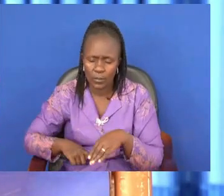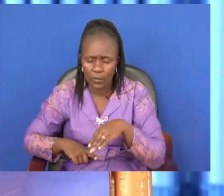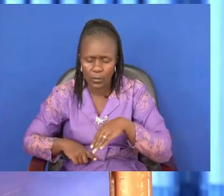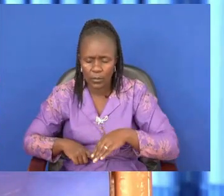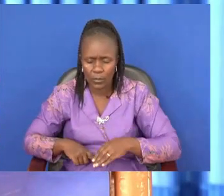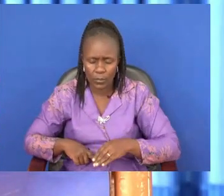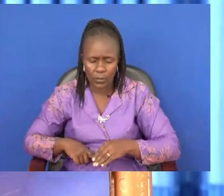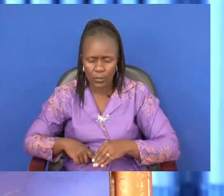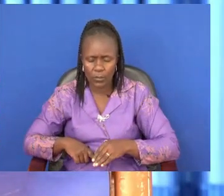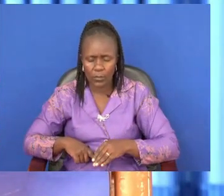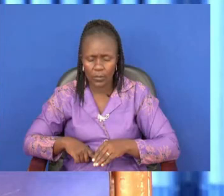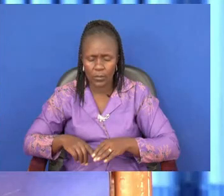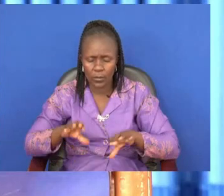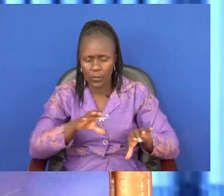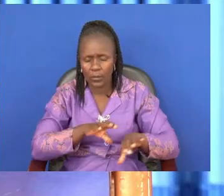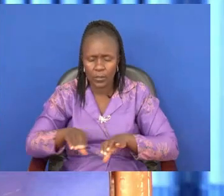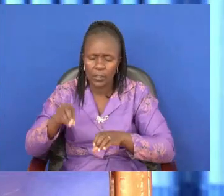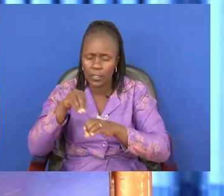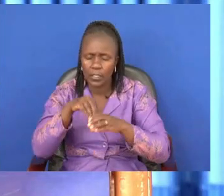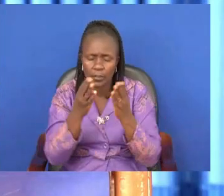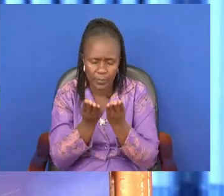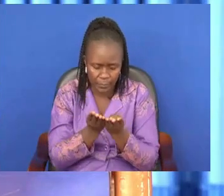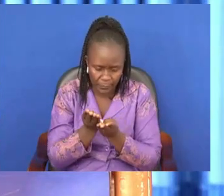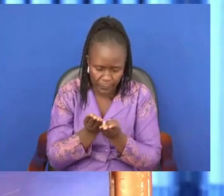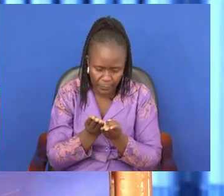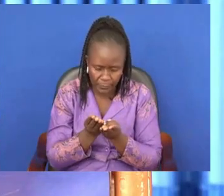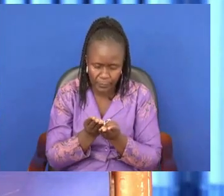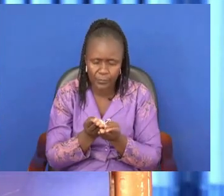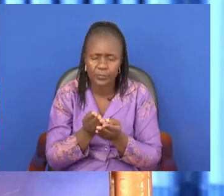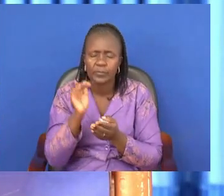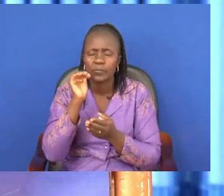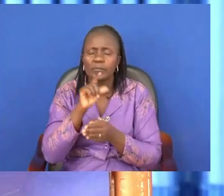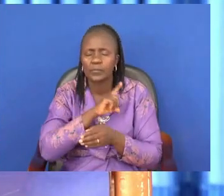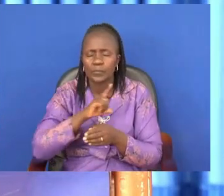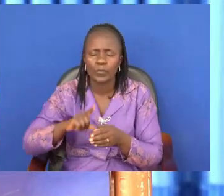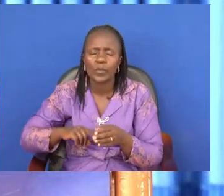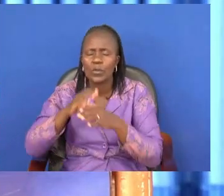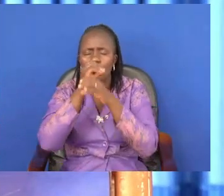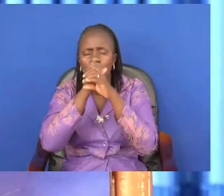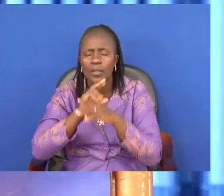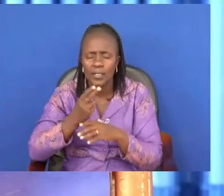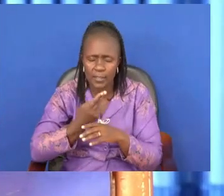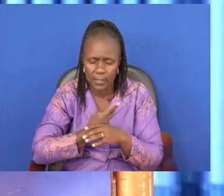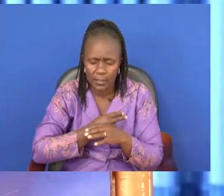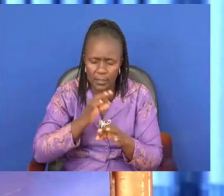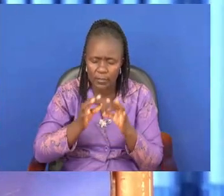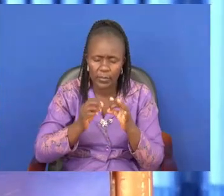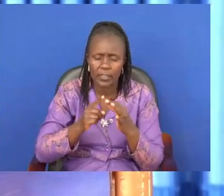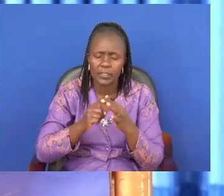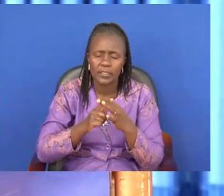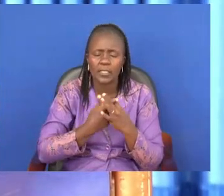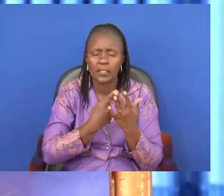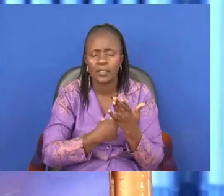have in our services. We just want to ask the Lord, you may bless us. Even as we start the